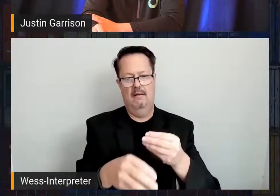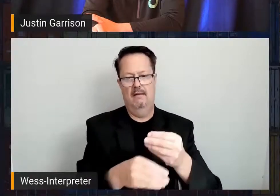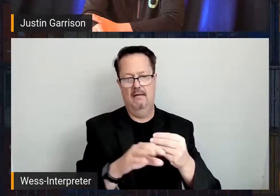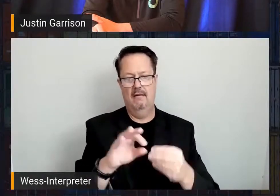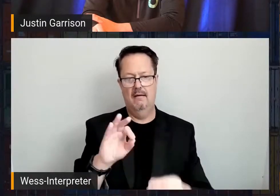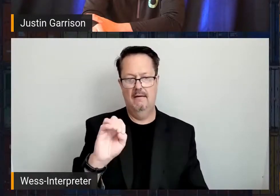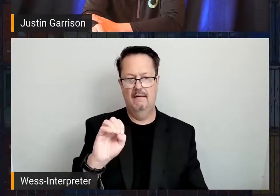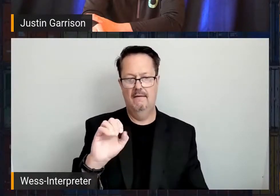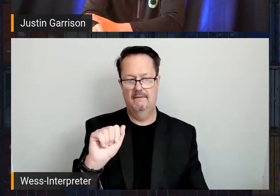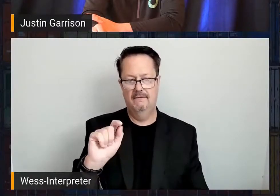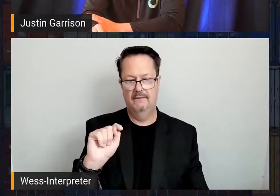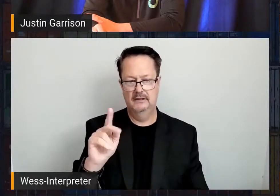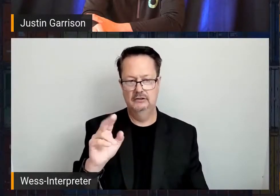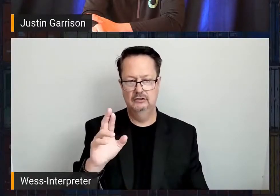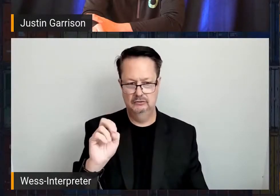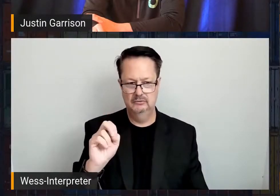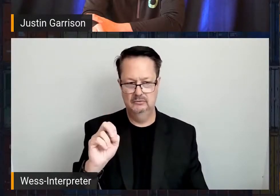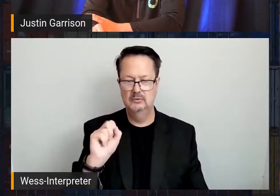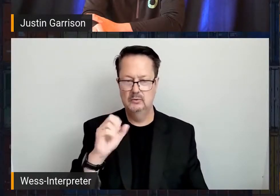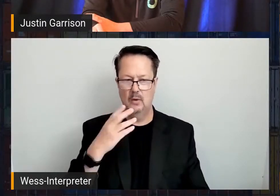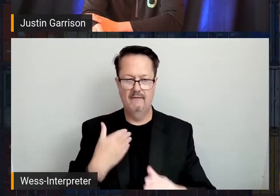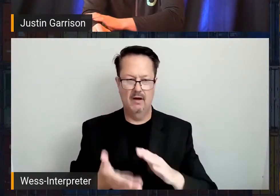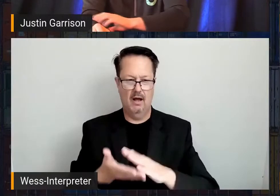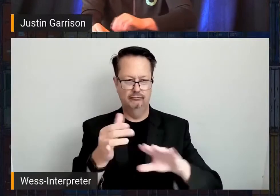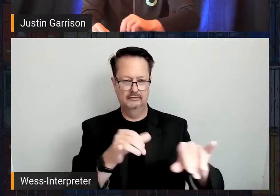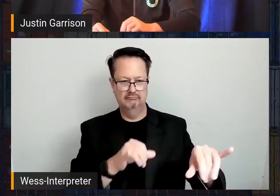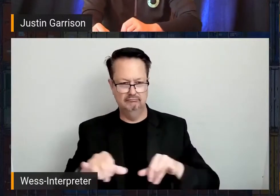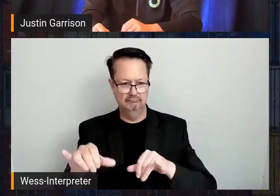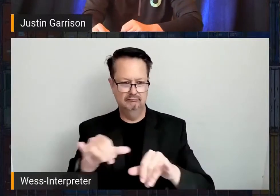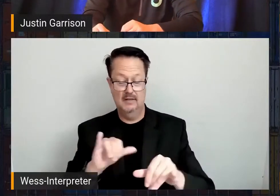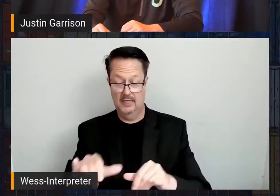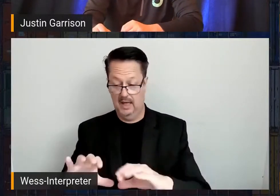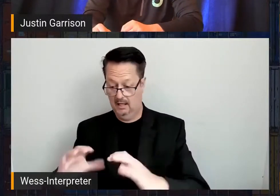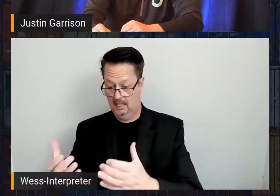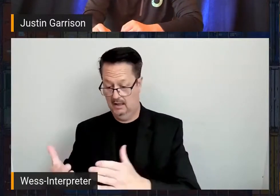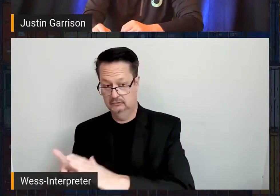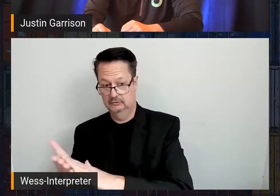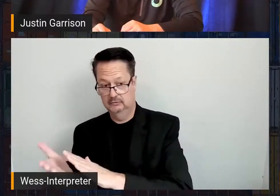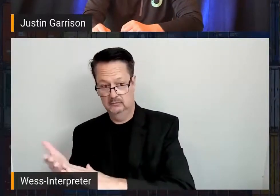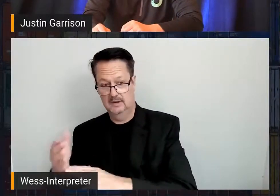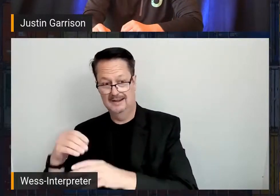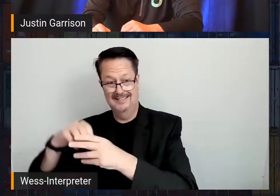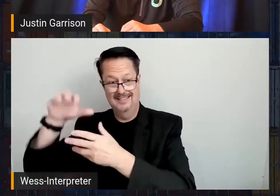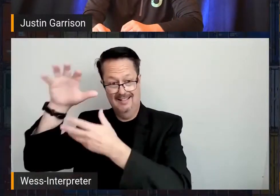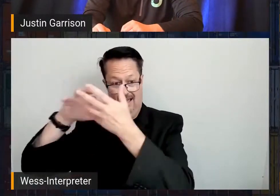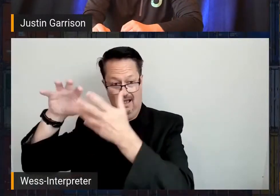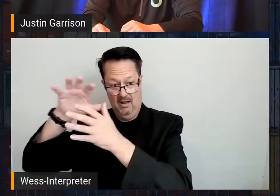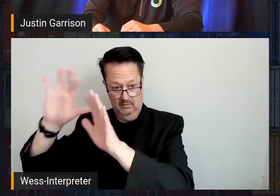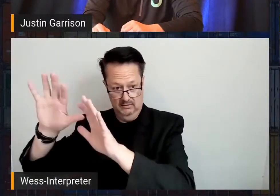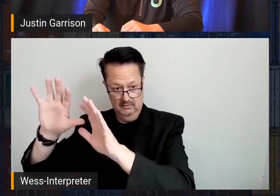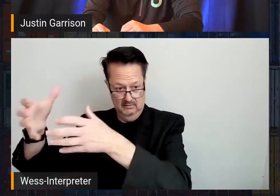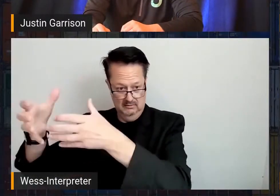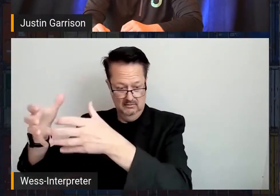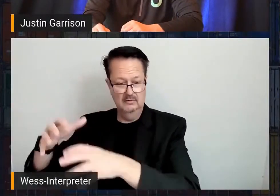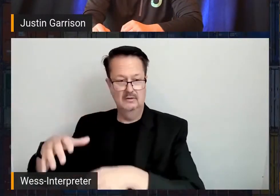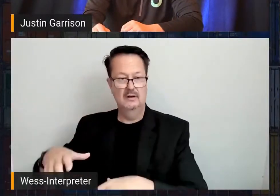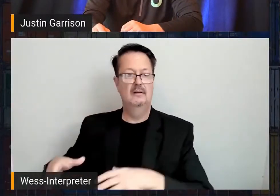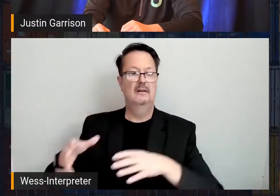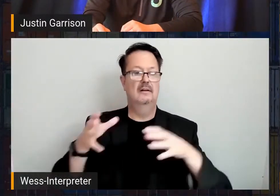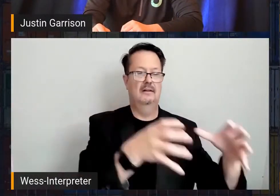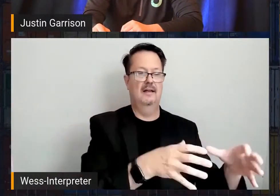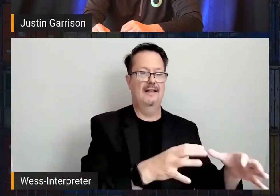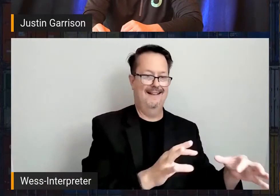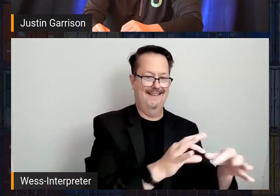bringing a operational consistency between the cluster that you run in the cloud, in AWS Cloud, and any